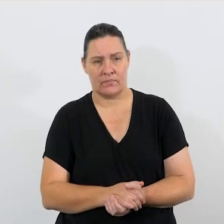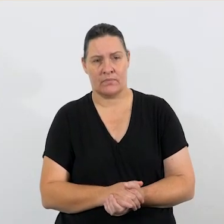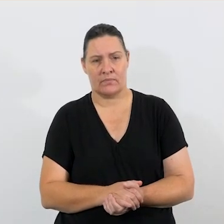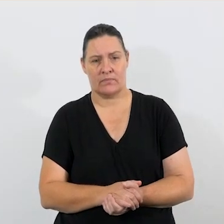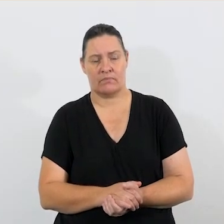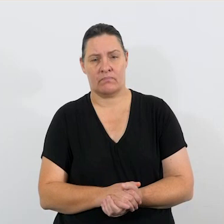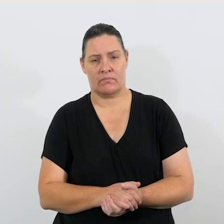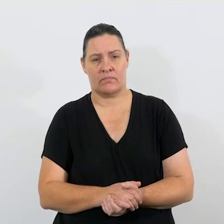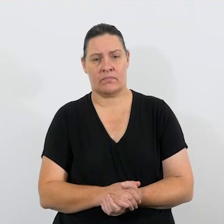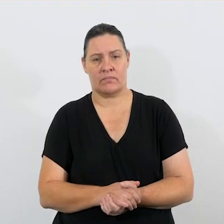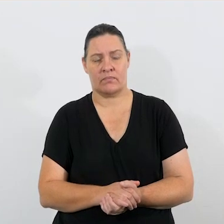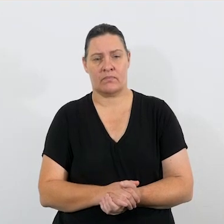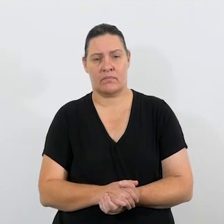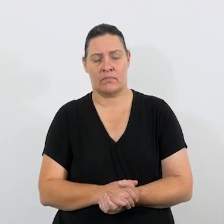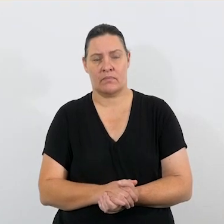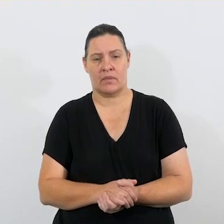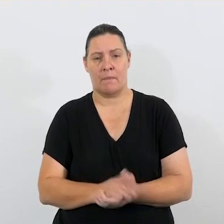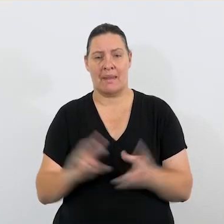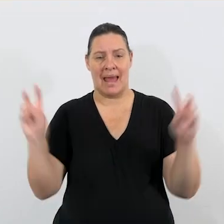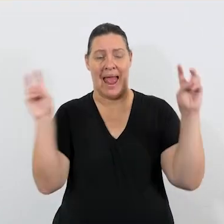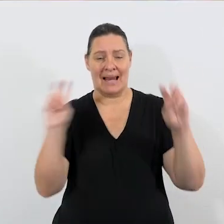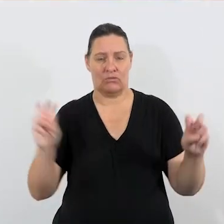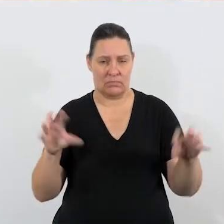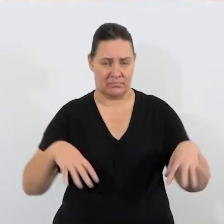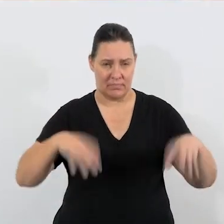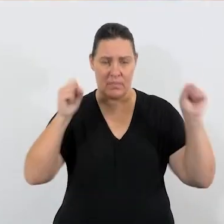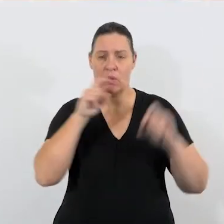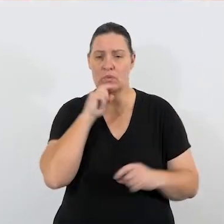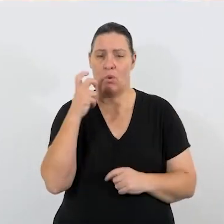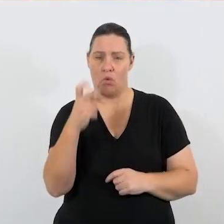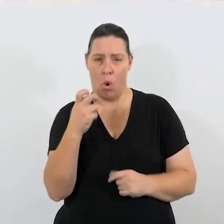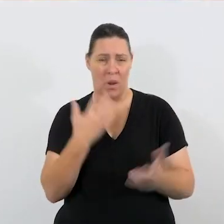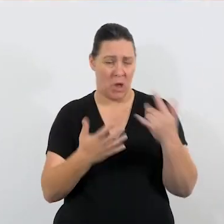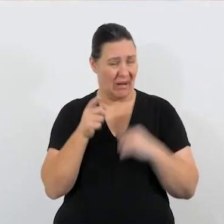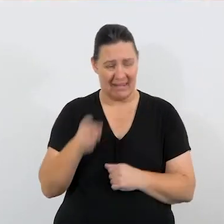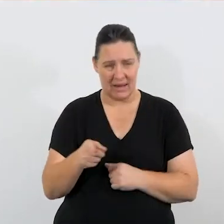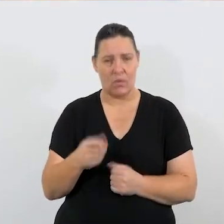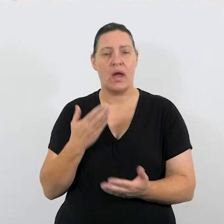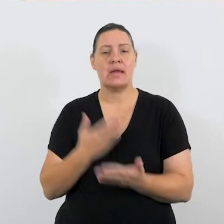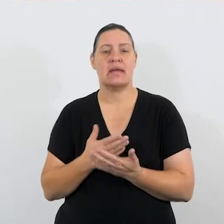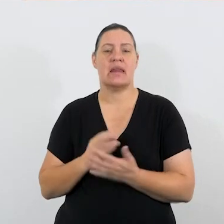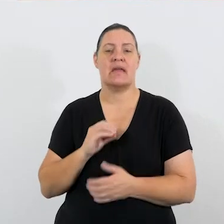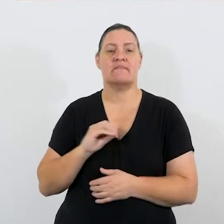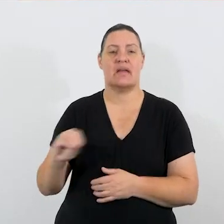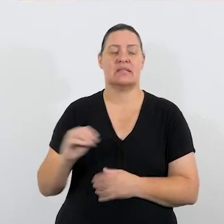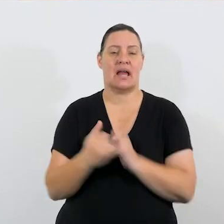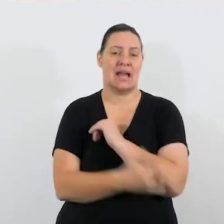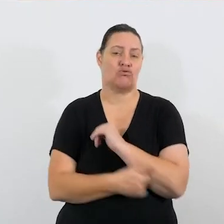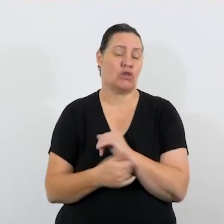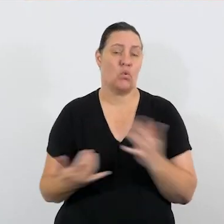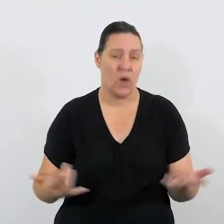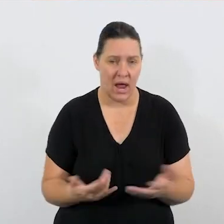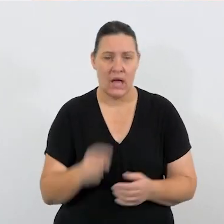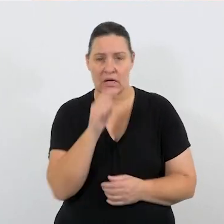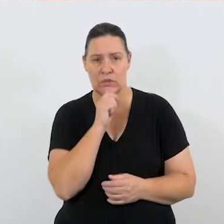we do? We can, instead of generating electricity using burning coal, we can also invest as a